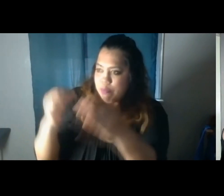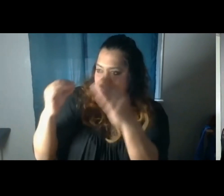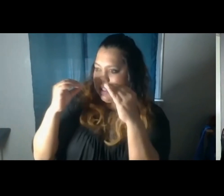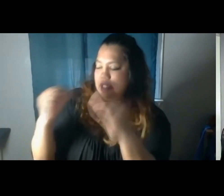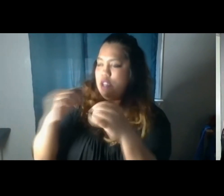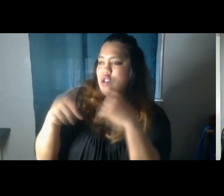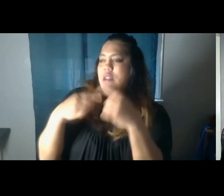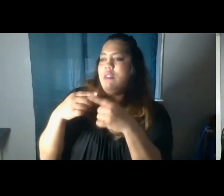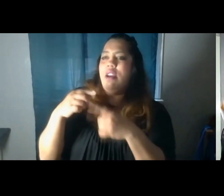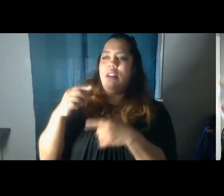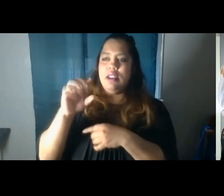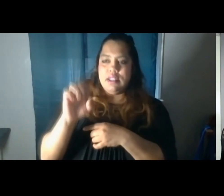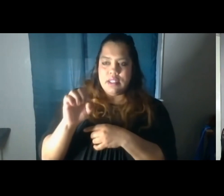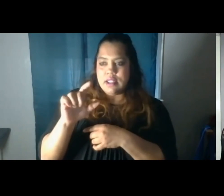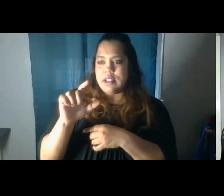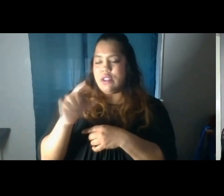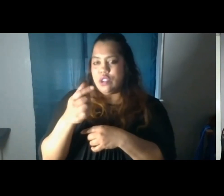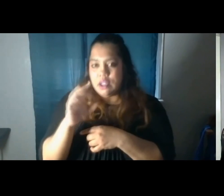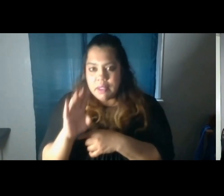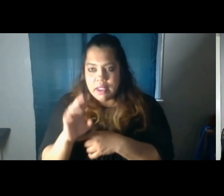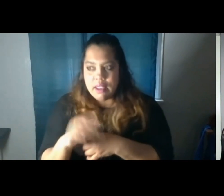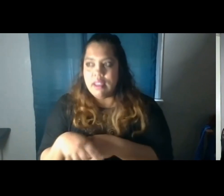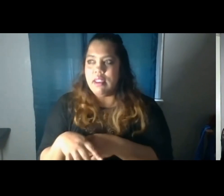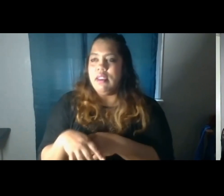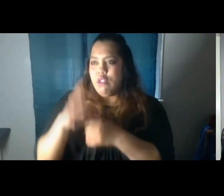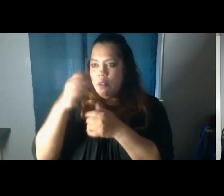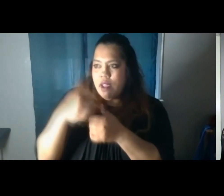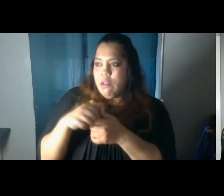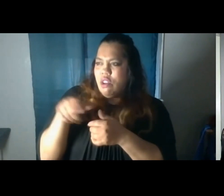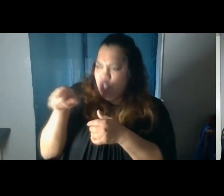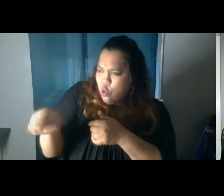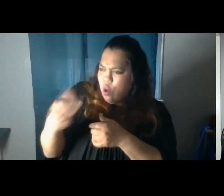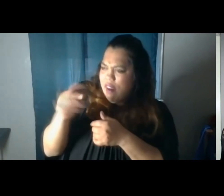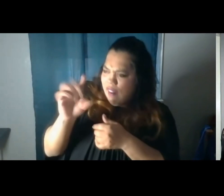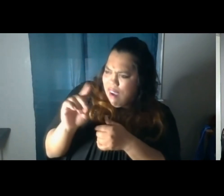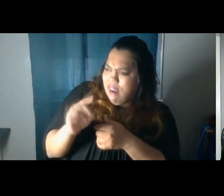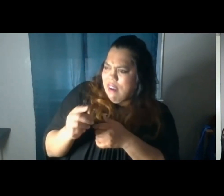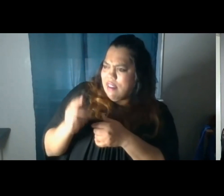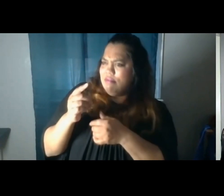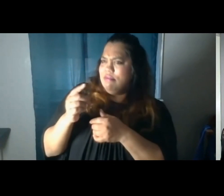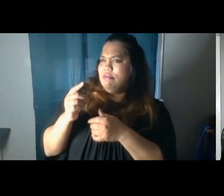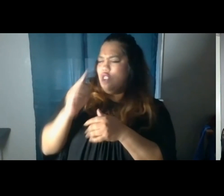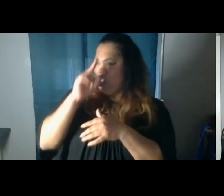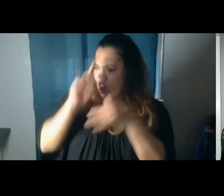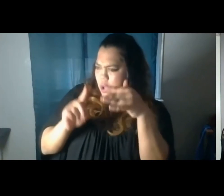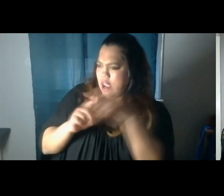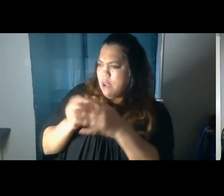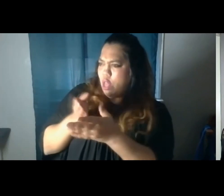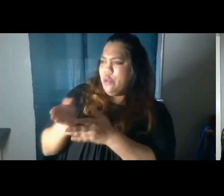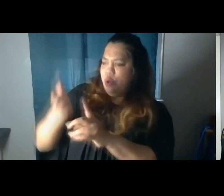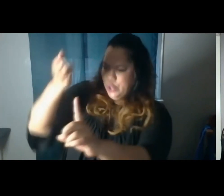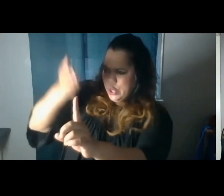as the magnificence of God personified as us, so that each and every being, each and every incarnation